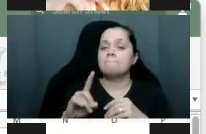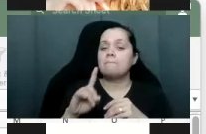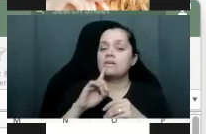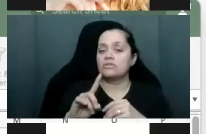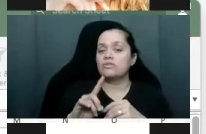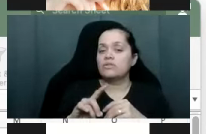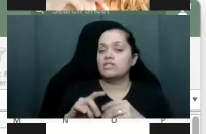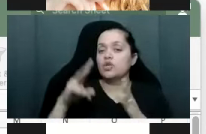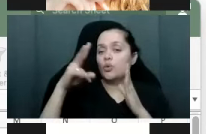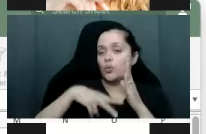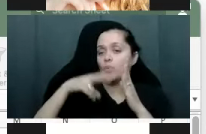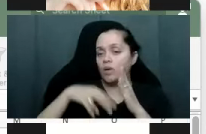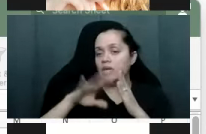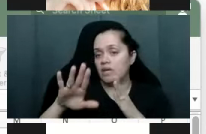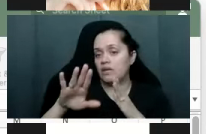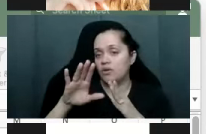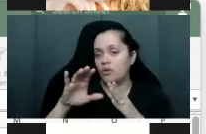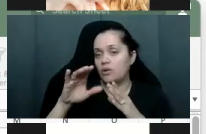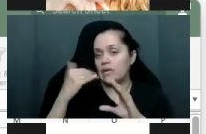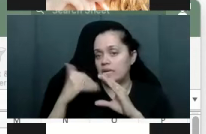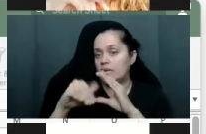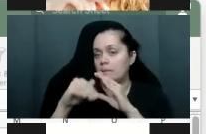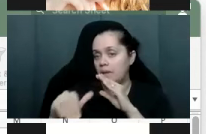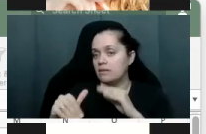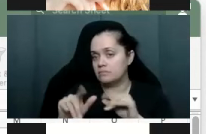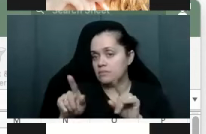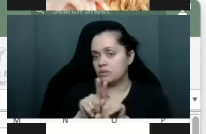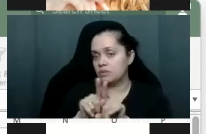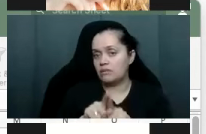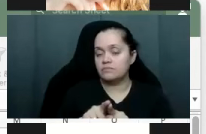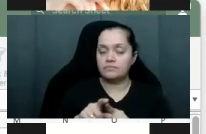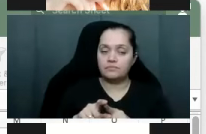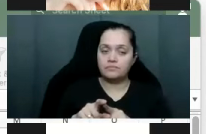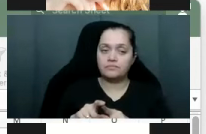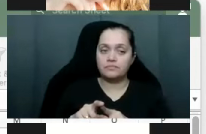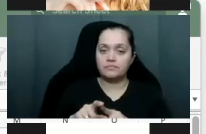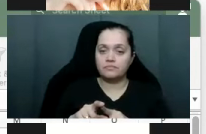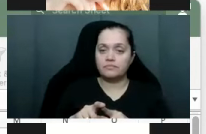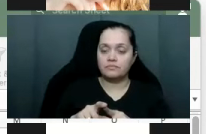you're reading your COD email as well.